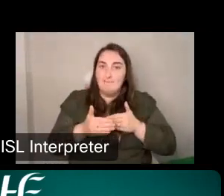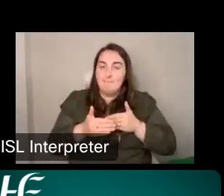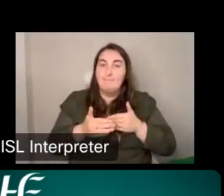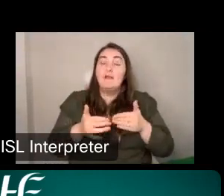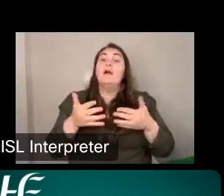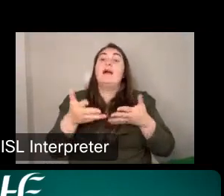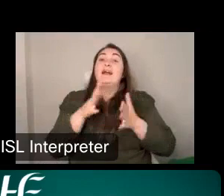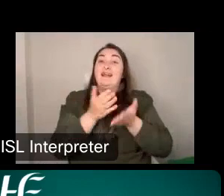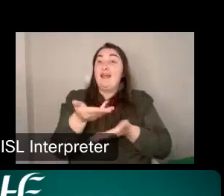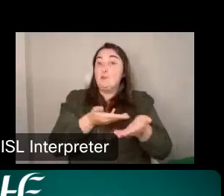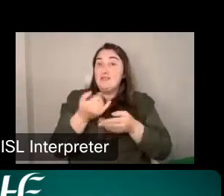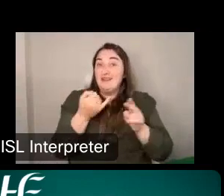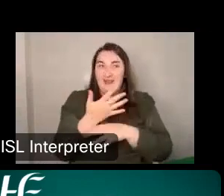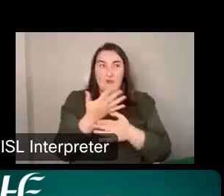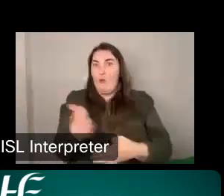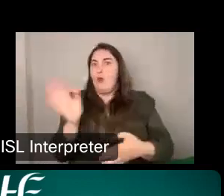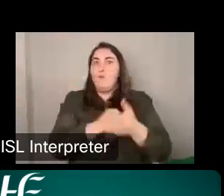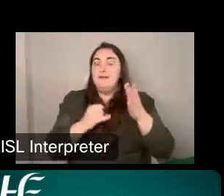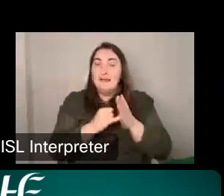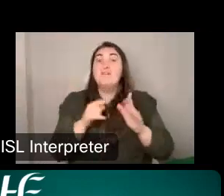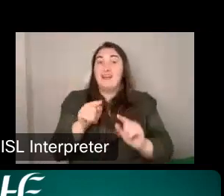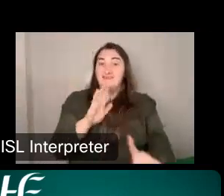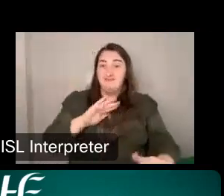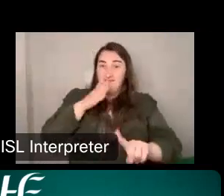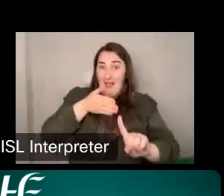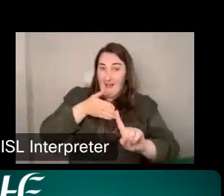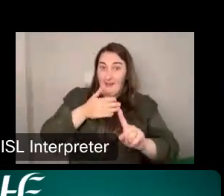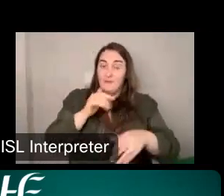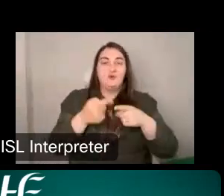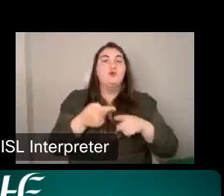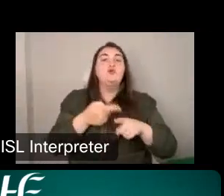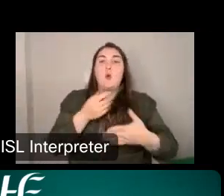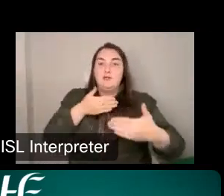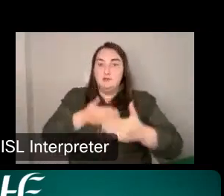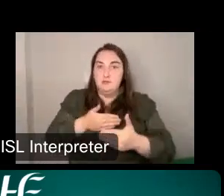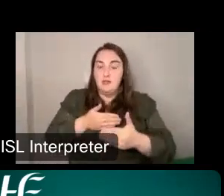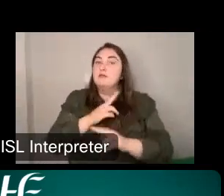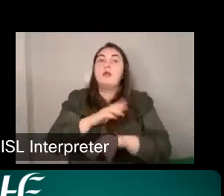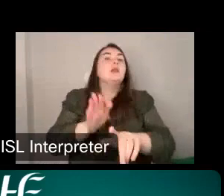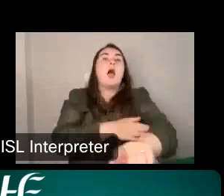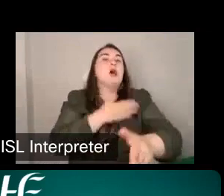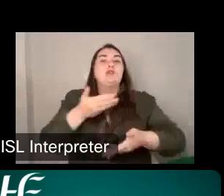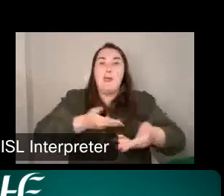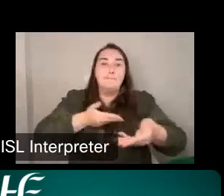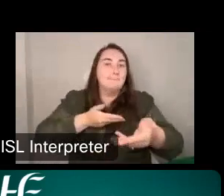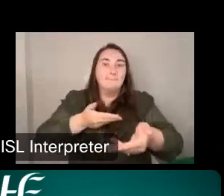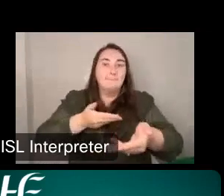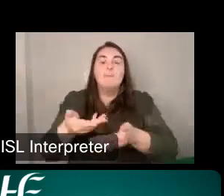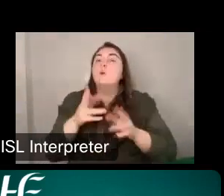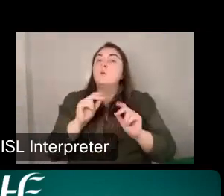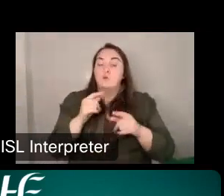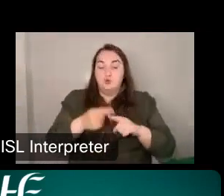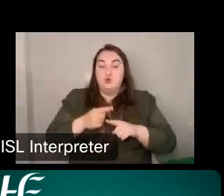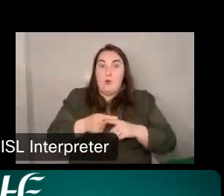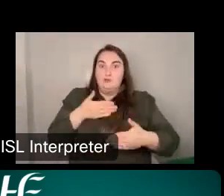organization. That's the way it's always set up. That's what it's intended to do in terms of workplace counselling. It's not long-term therapy. It's always a